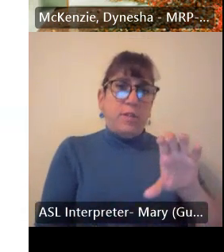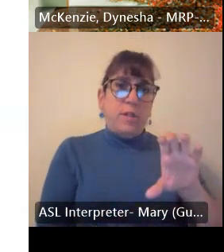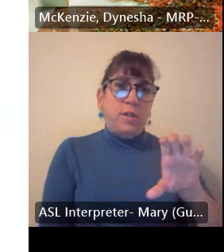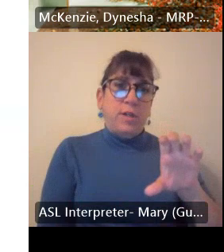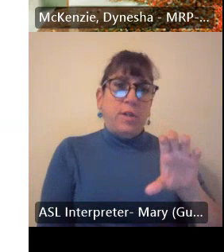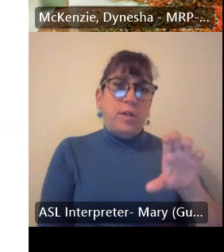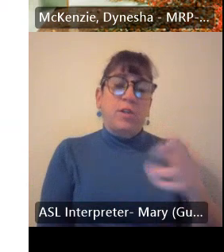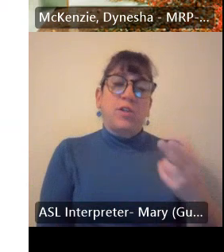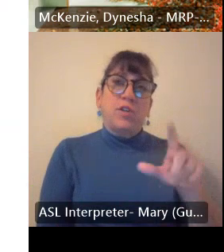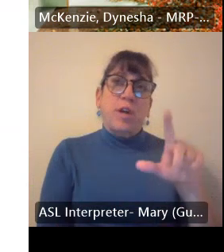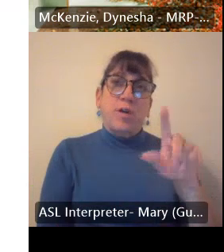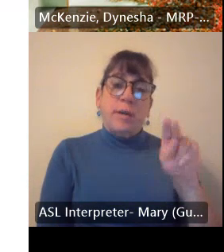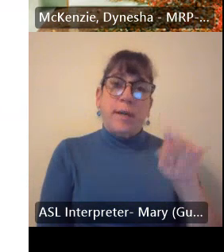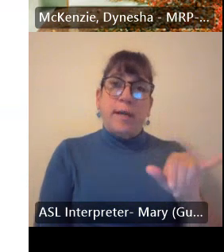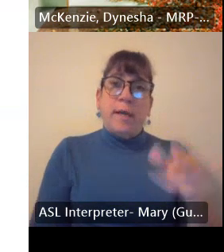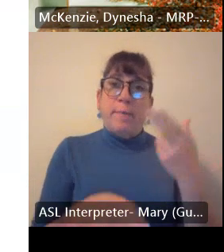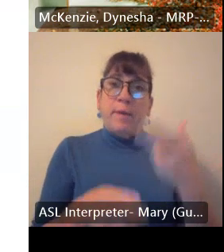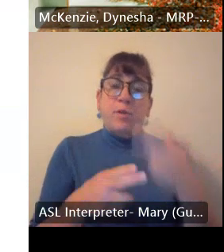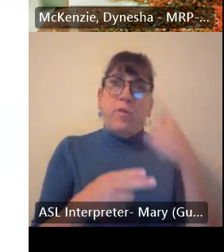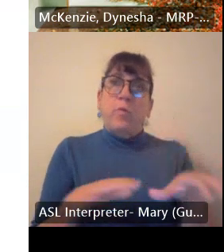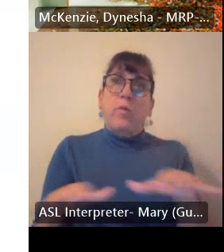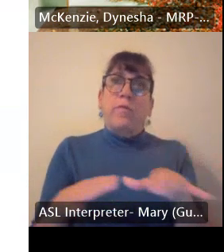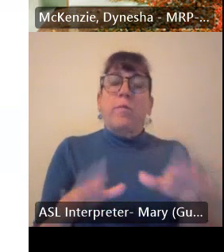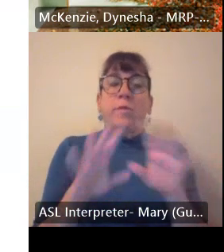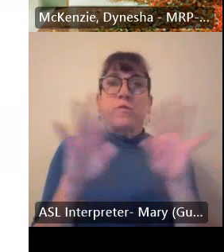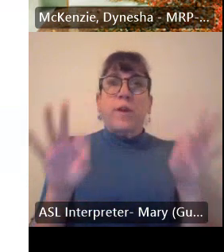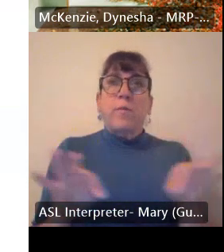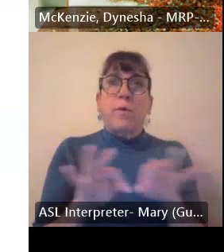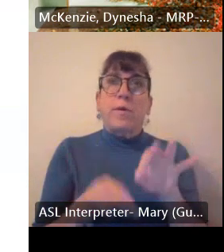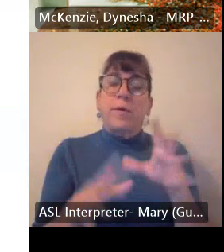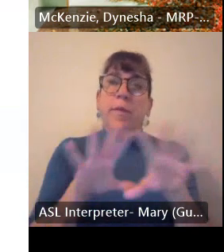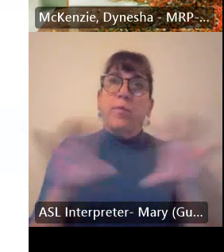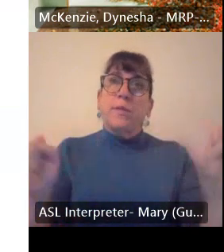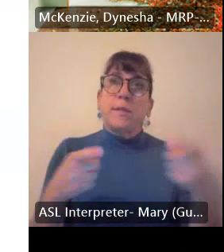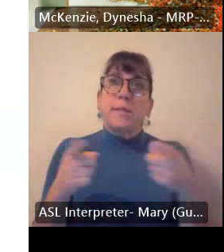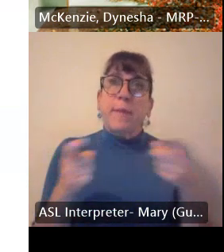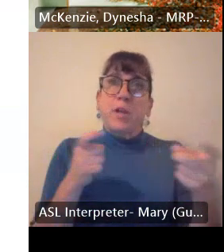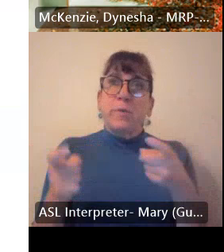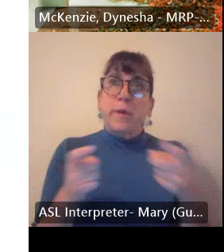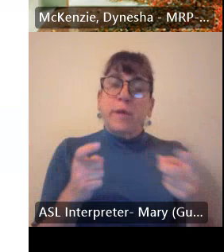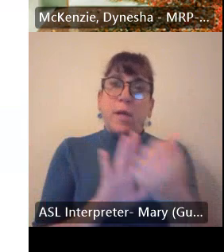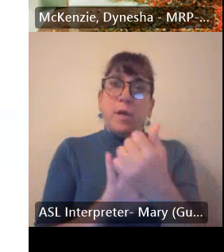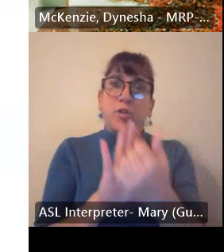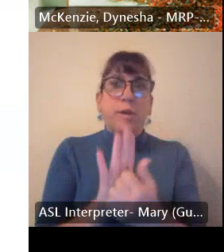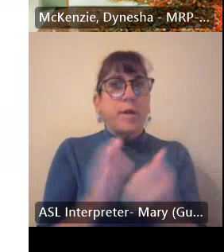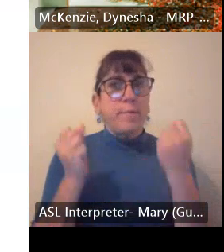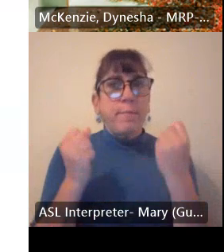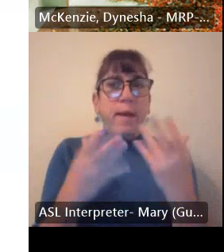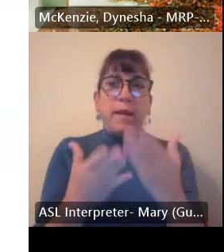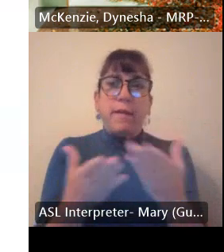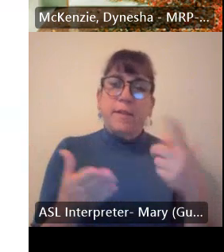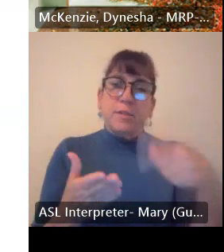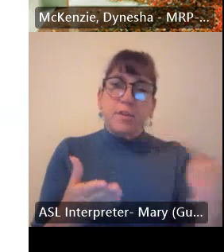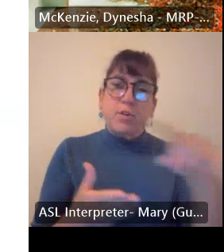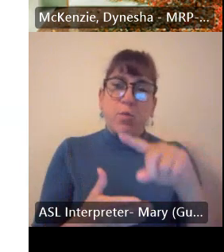mentioned, for performance framework, there's also the President's Management Agenda. There's a lot of stuff that you guys